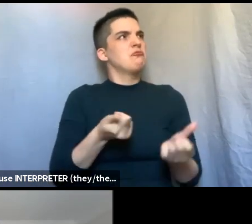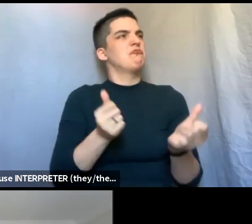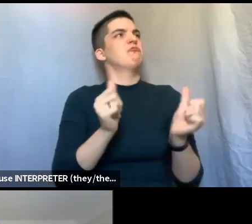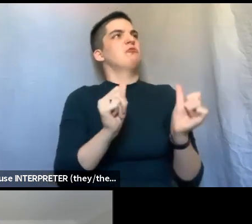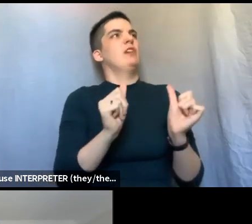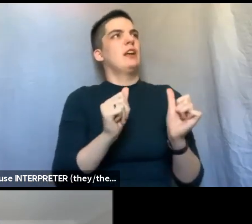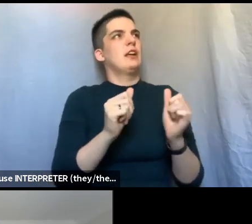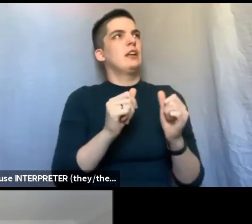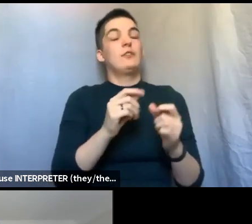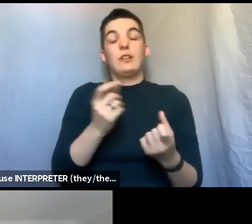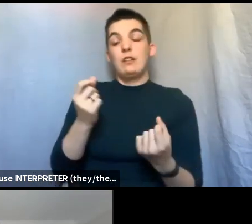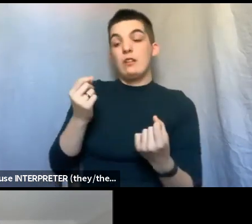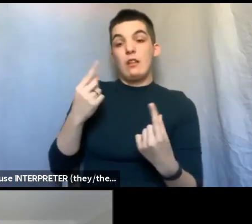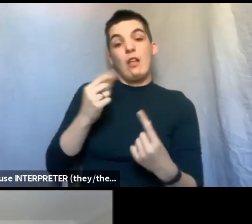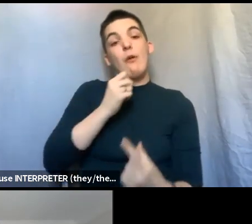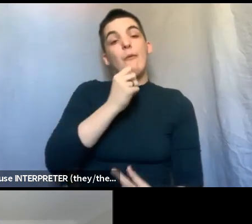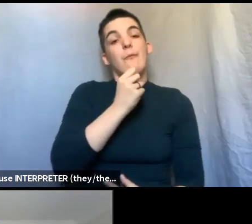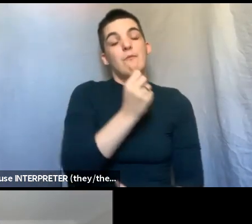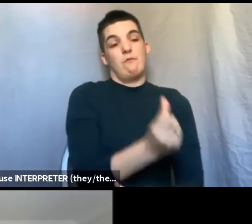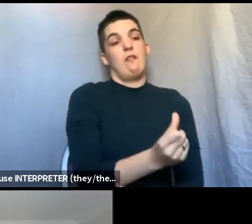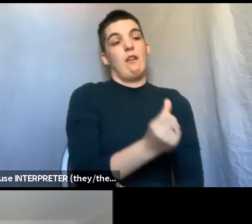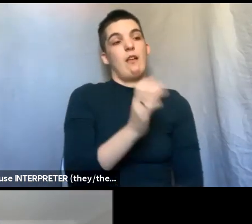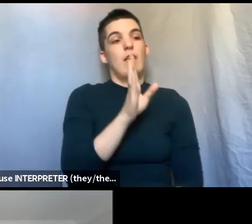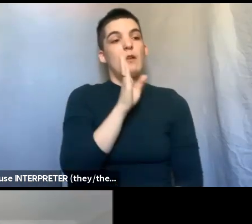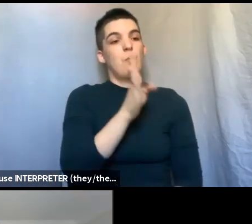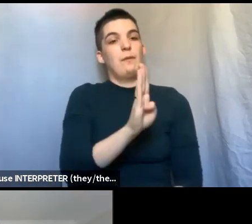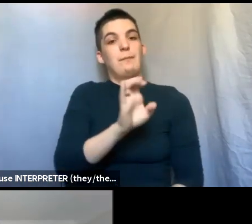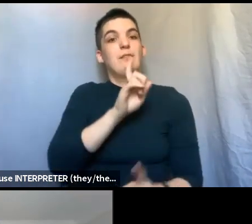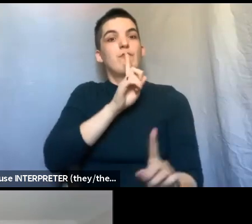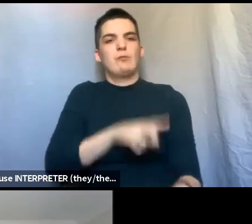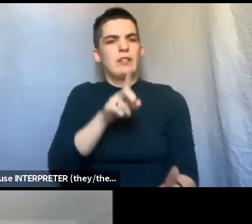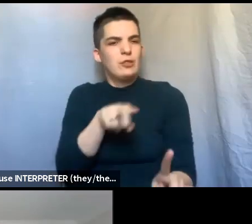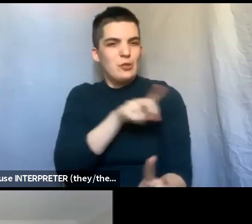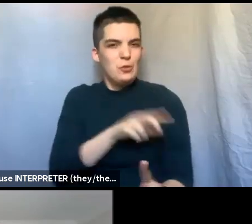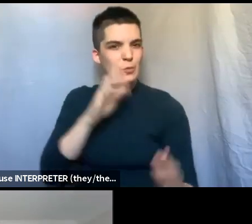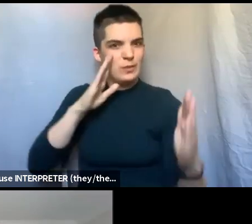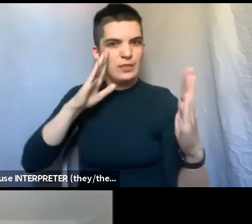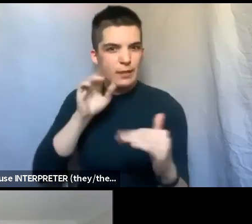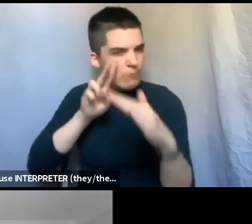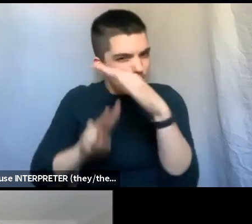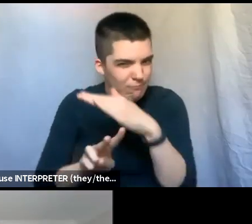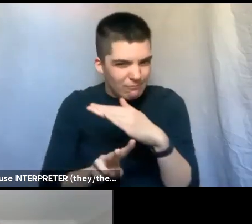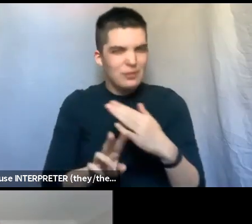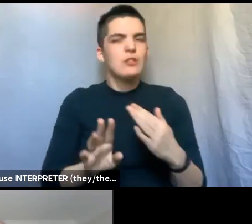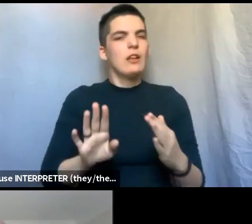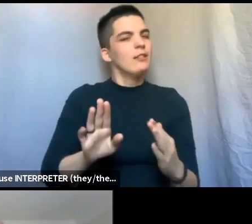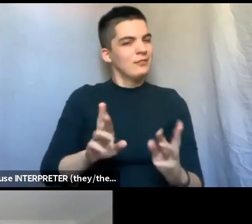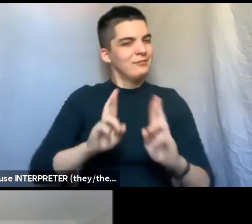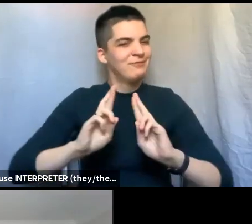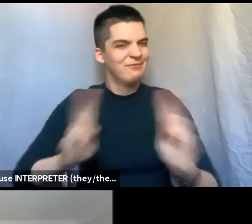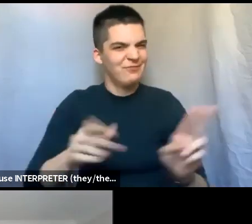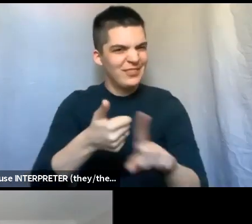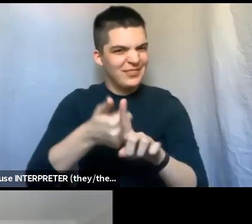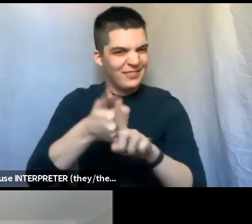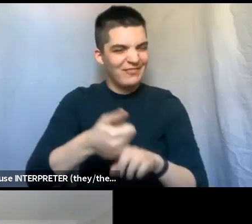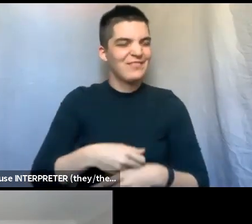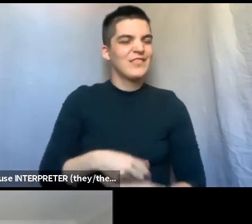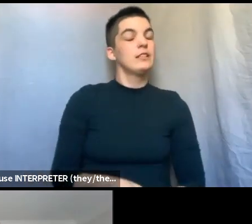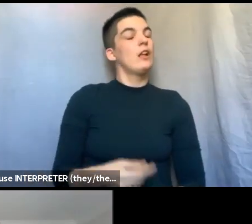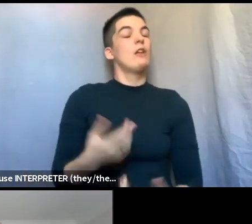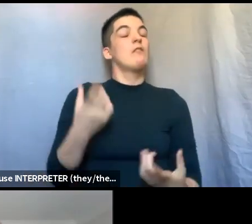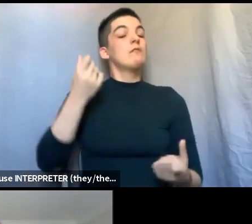These are not going to be responses that anybody expects, so get ready. I wanted to begin